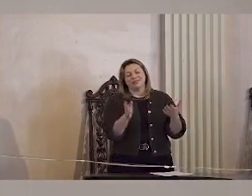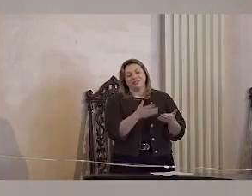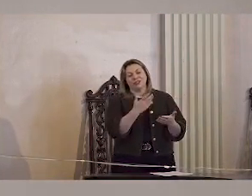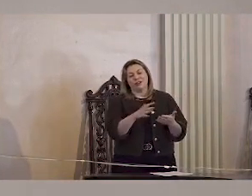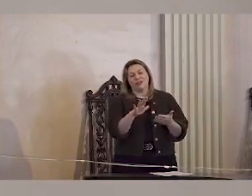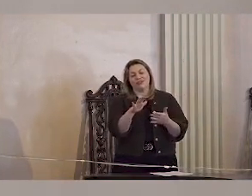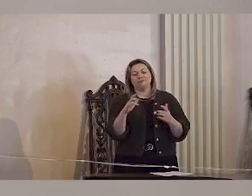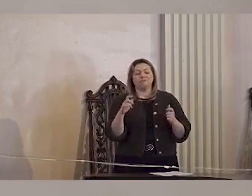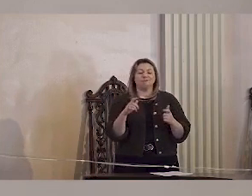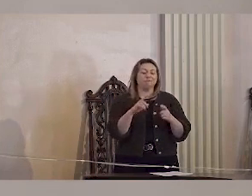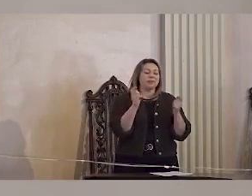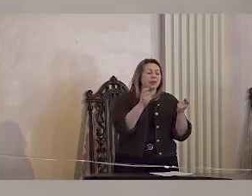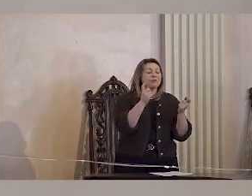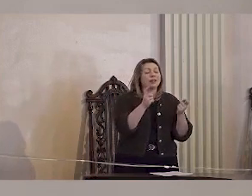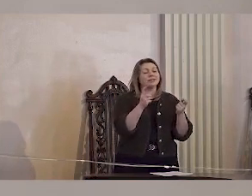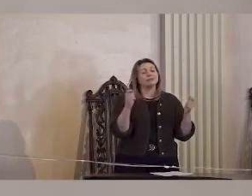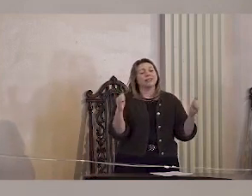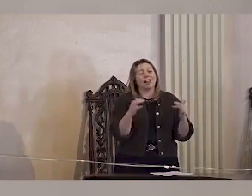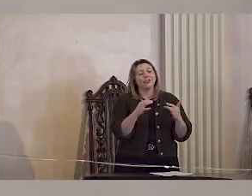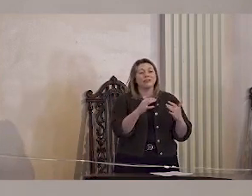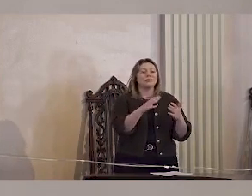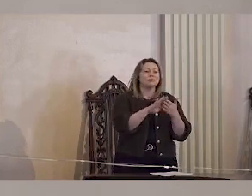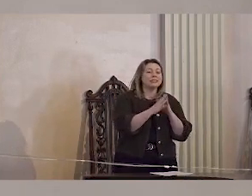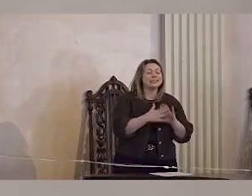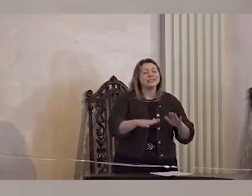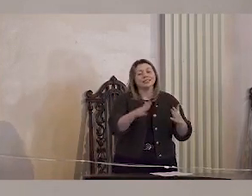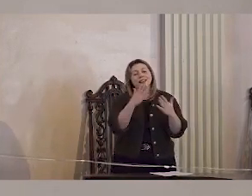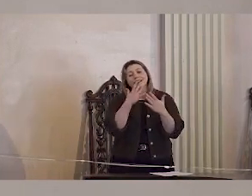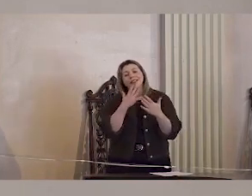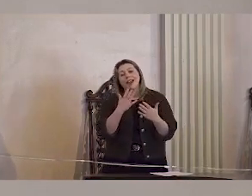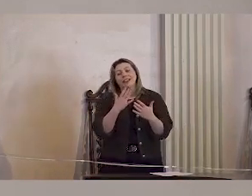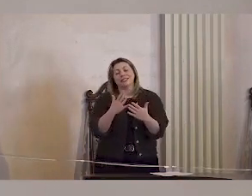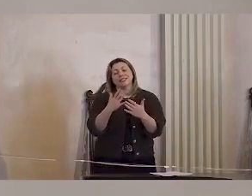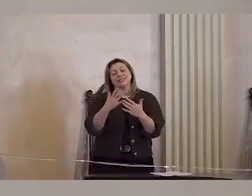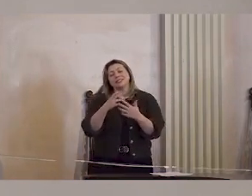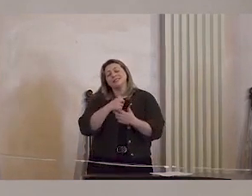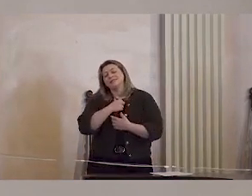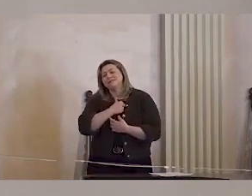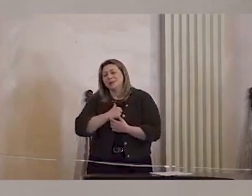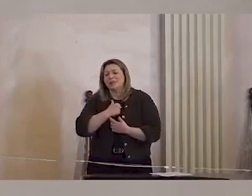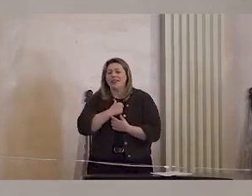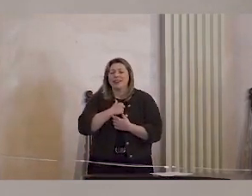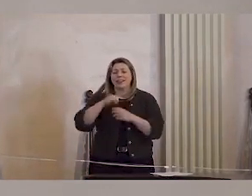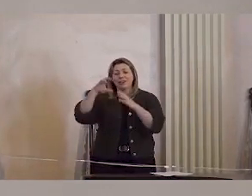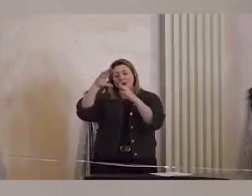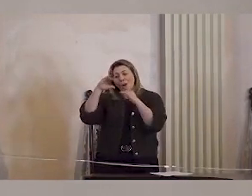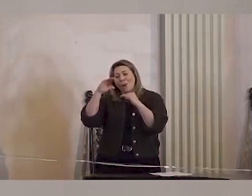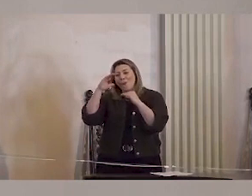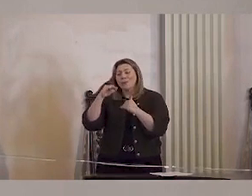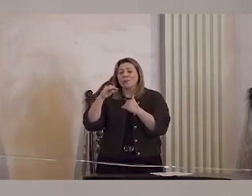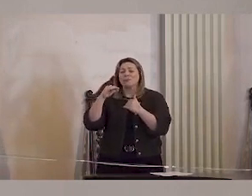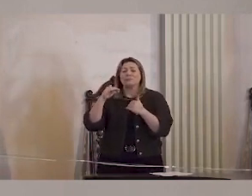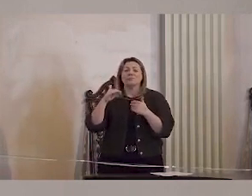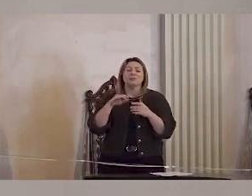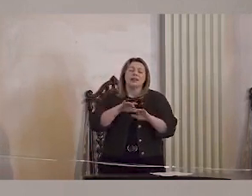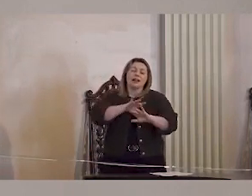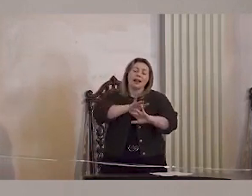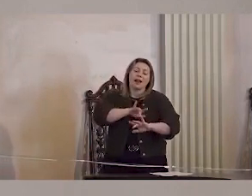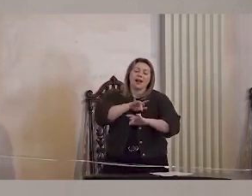in peace, gathering in thanks, gathering in sympathy, hope,